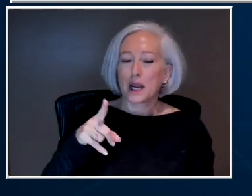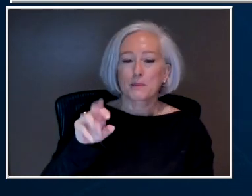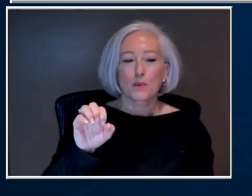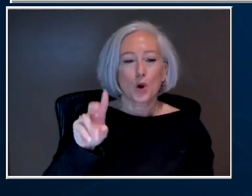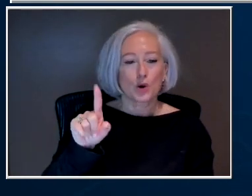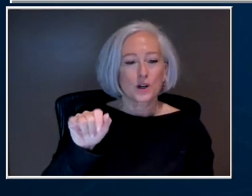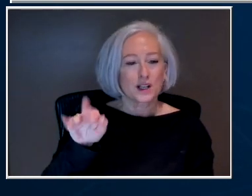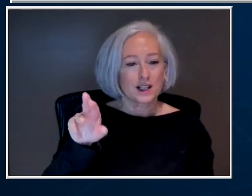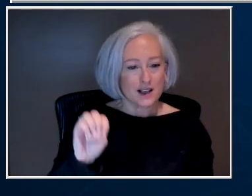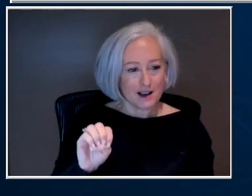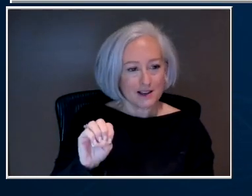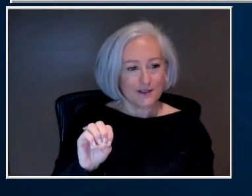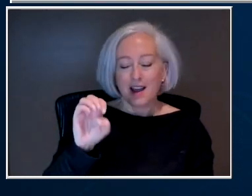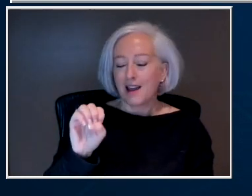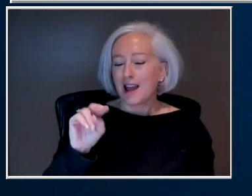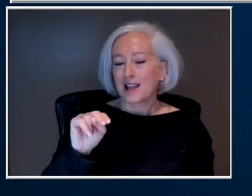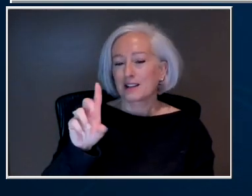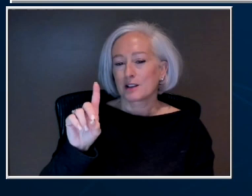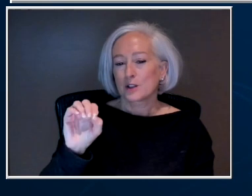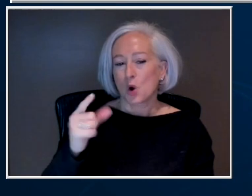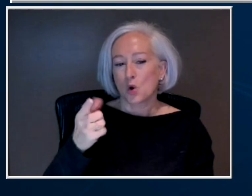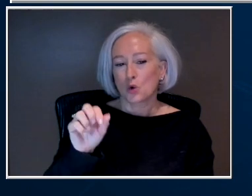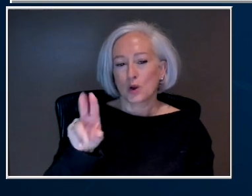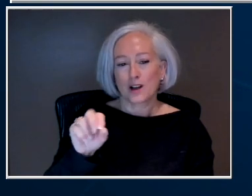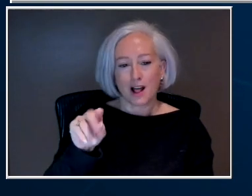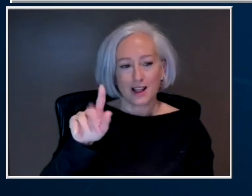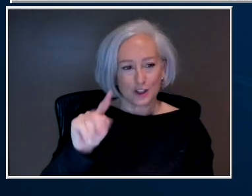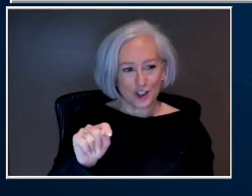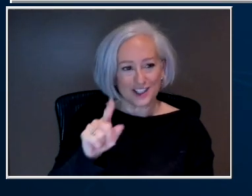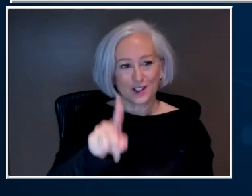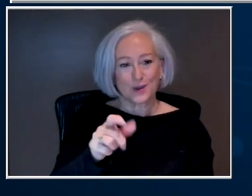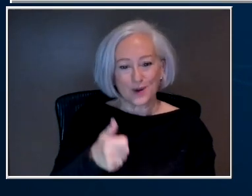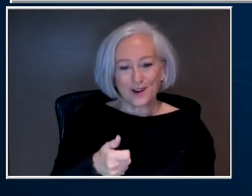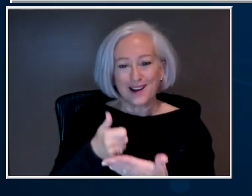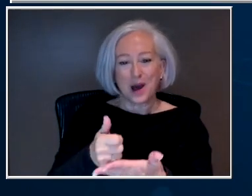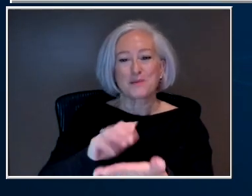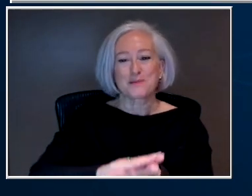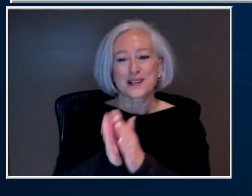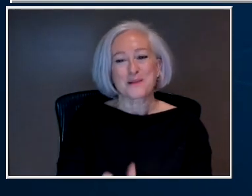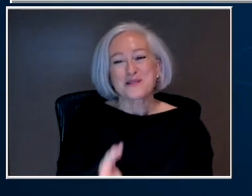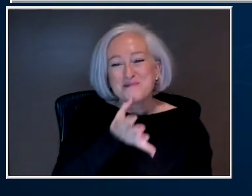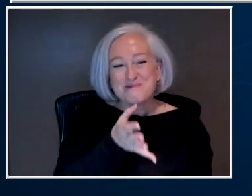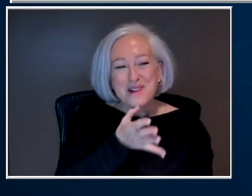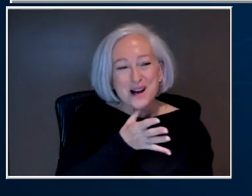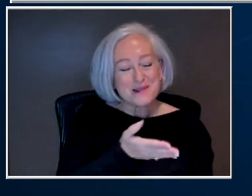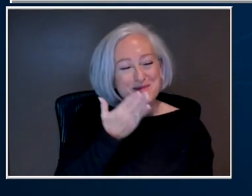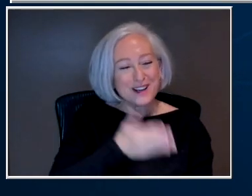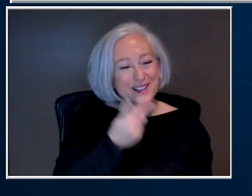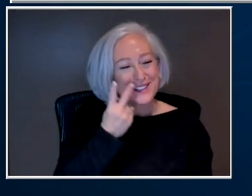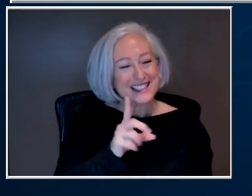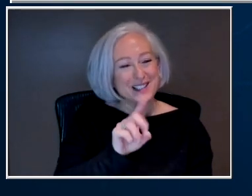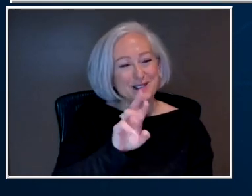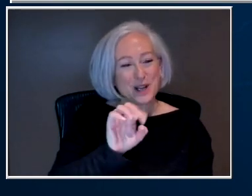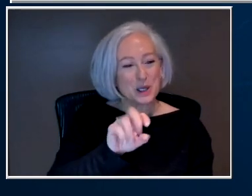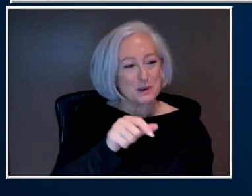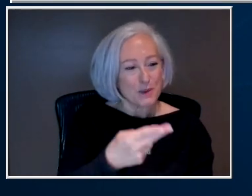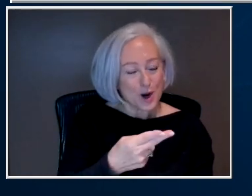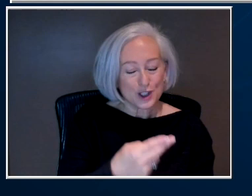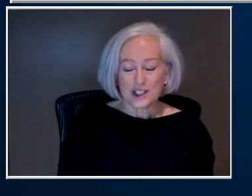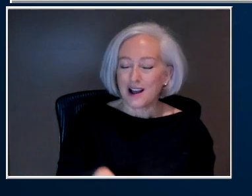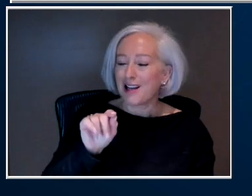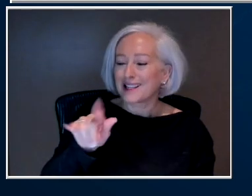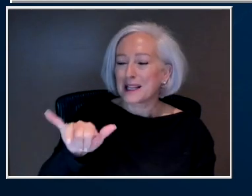who helped Libby on her journey to motherhood. So, Dr. Marsh, good to see you. Thank you. Libby, how are you?